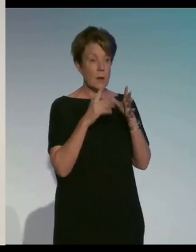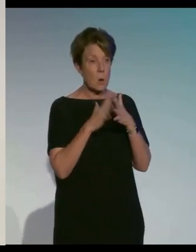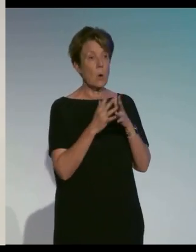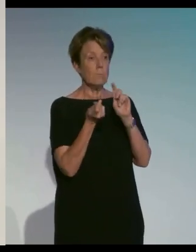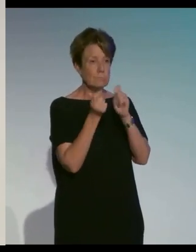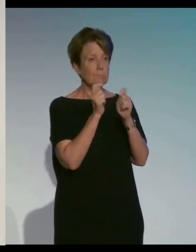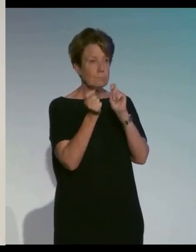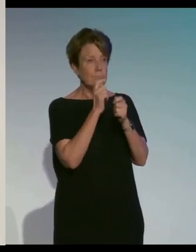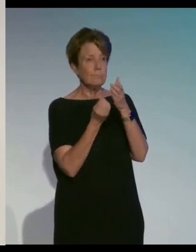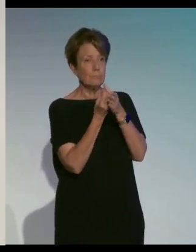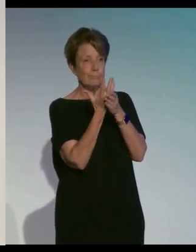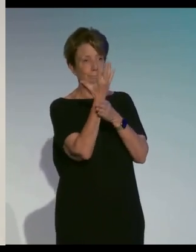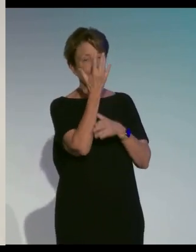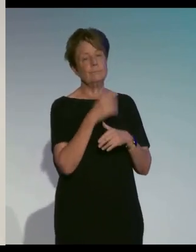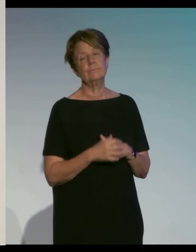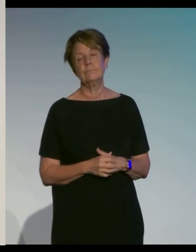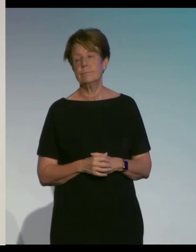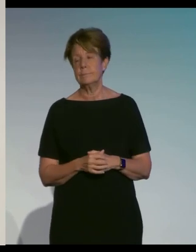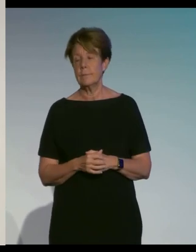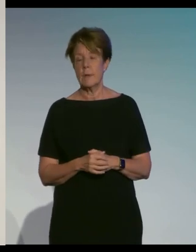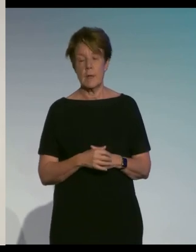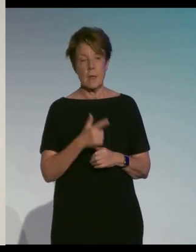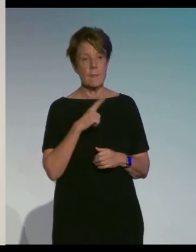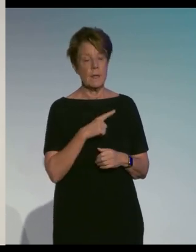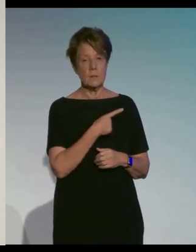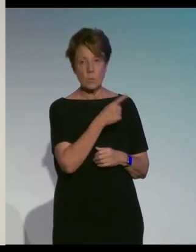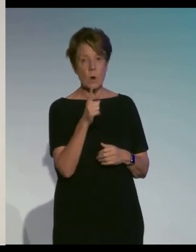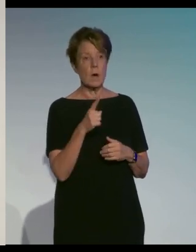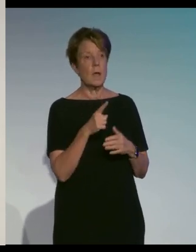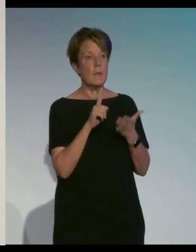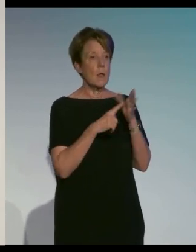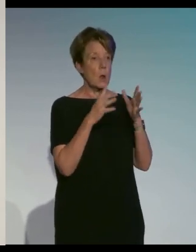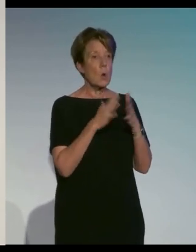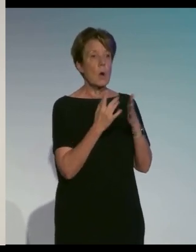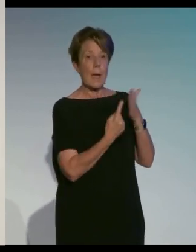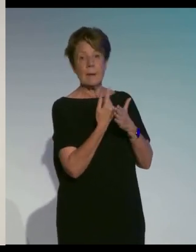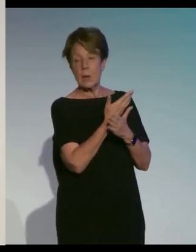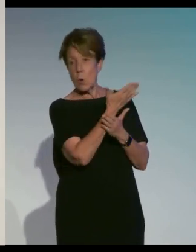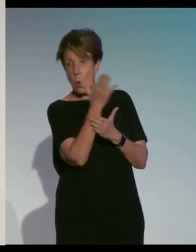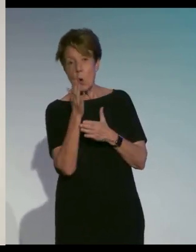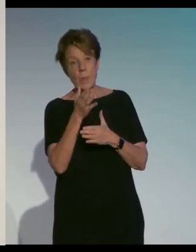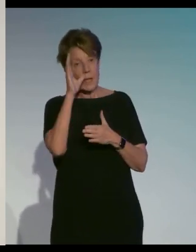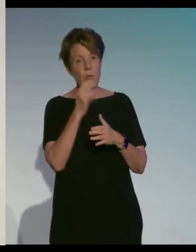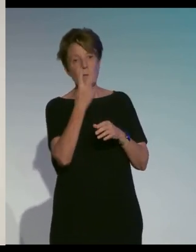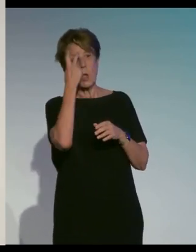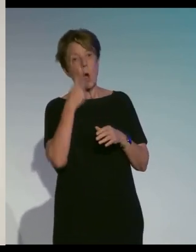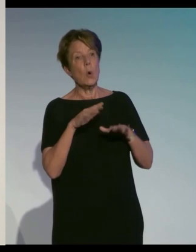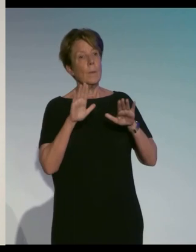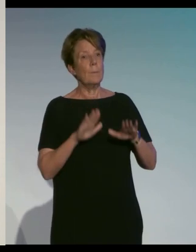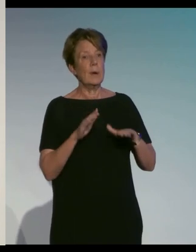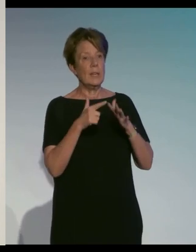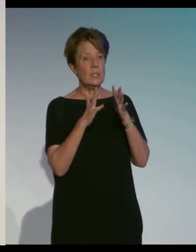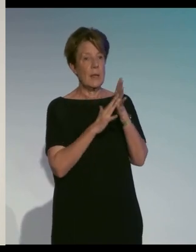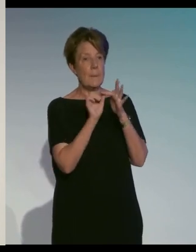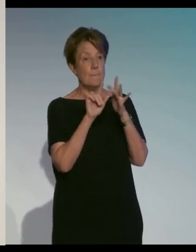And it's why the common law is in force in all the countries of the old British Empire. That was one of the blessings of